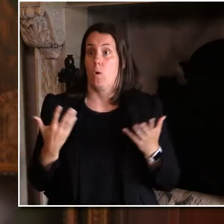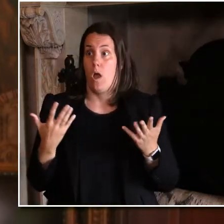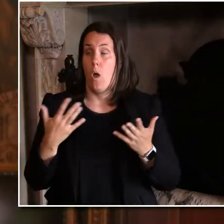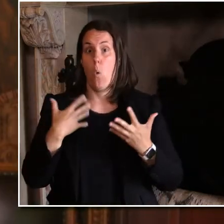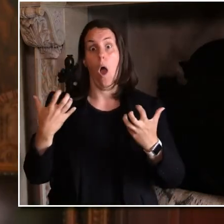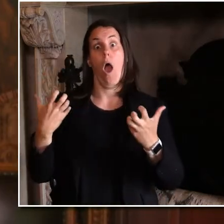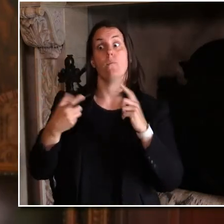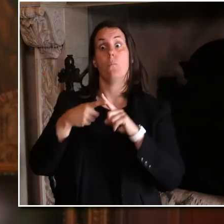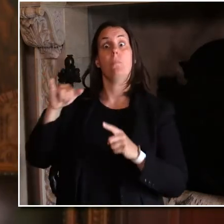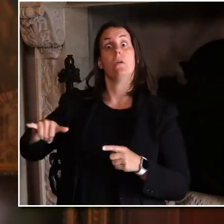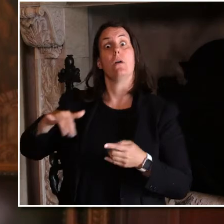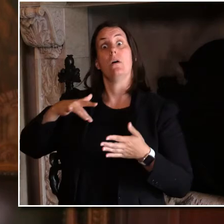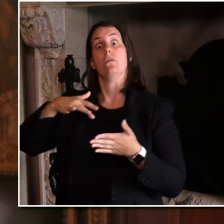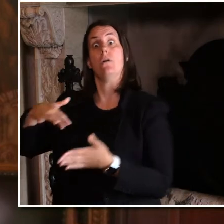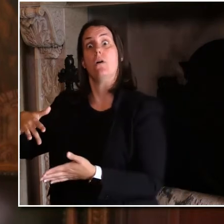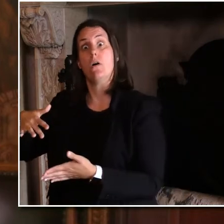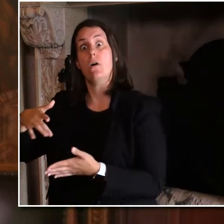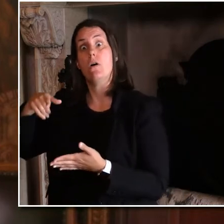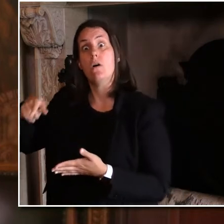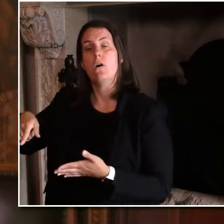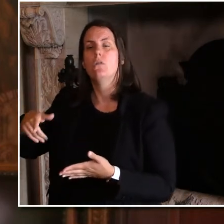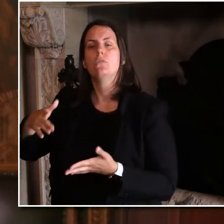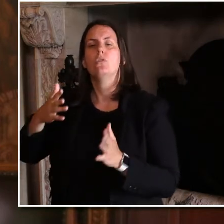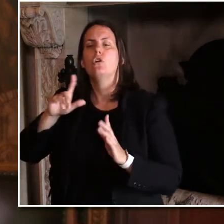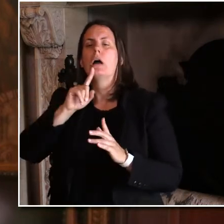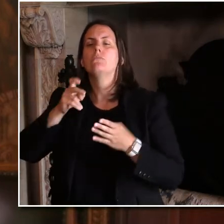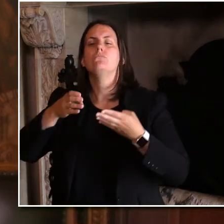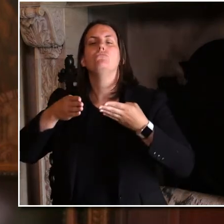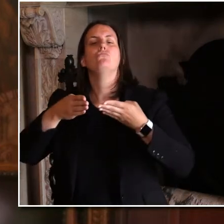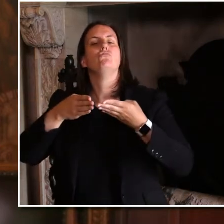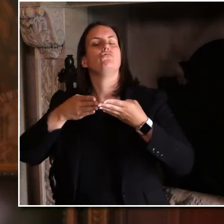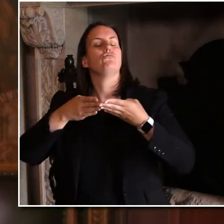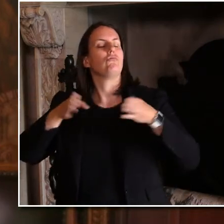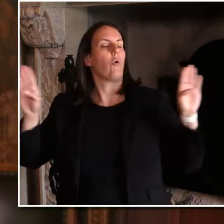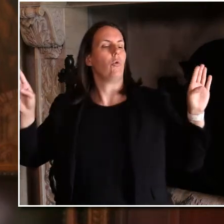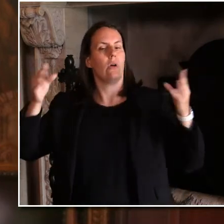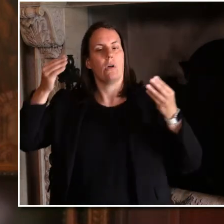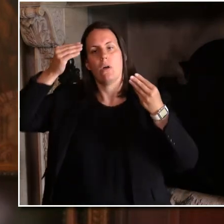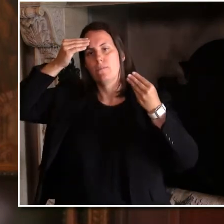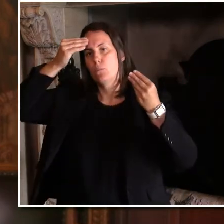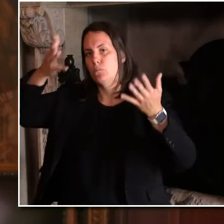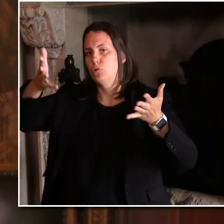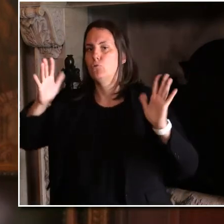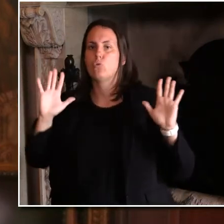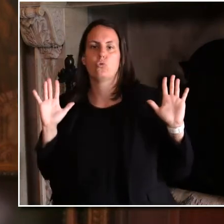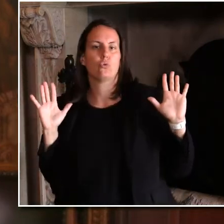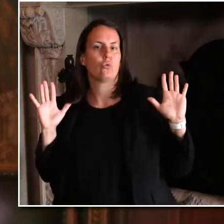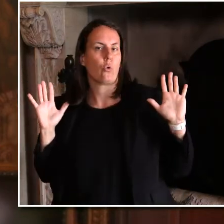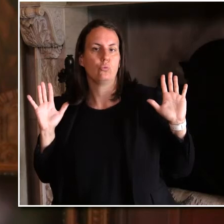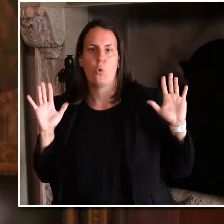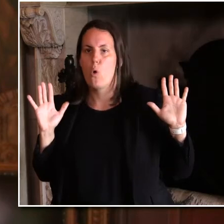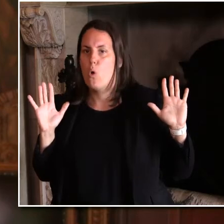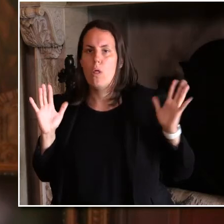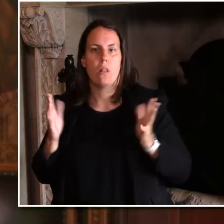geographic representation. So to specifically select counties throughout the state, so we don't leave any